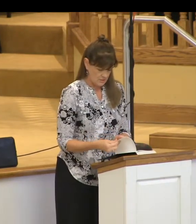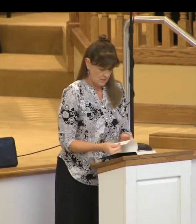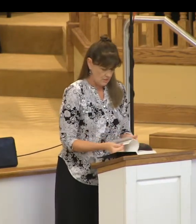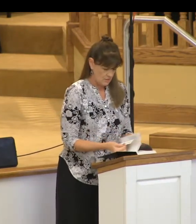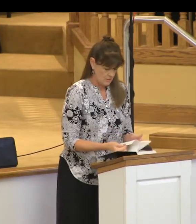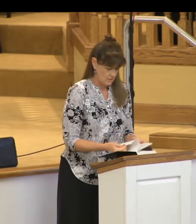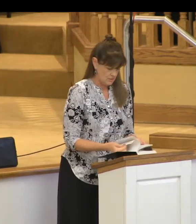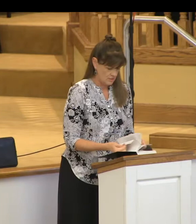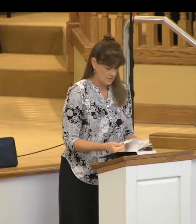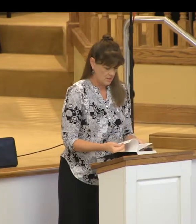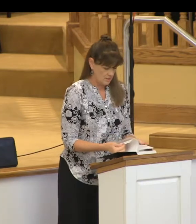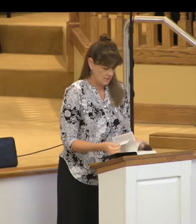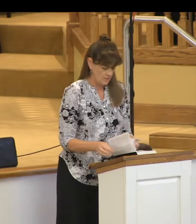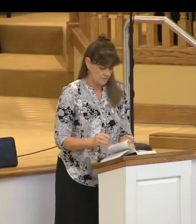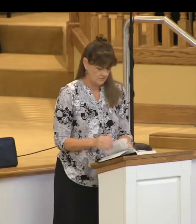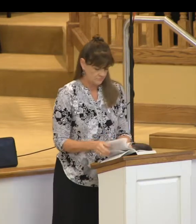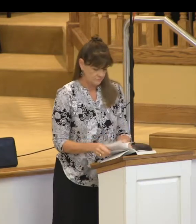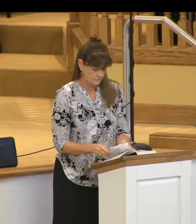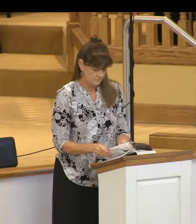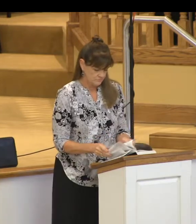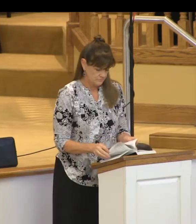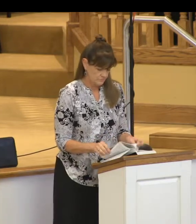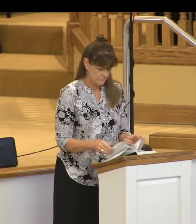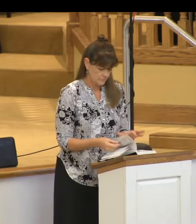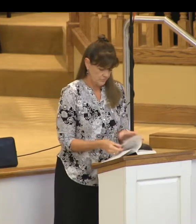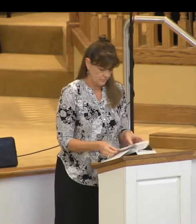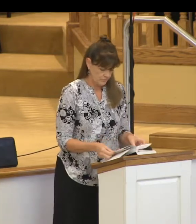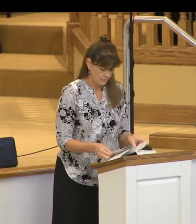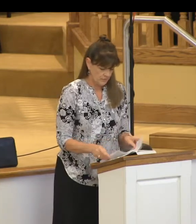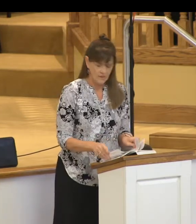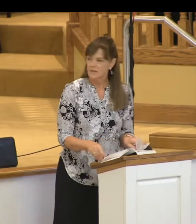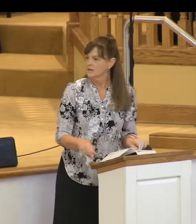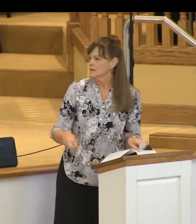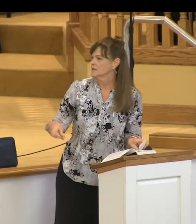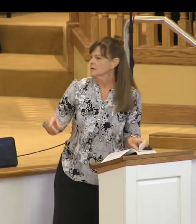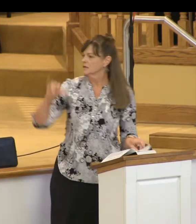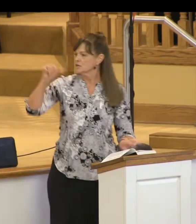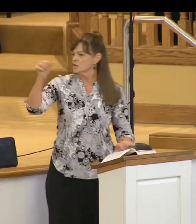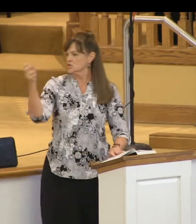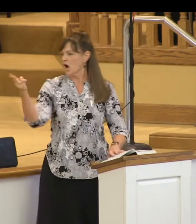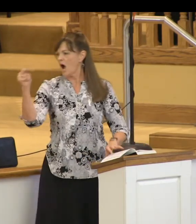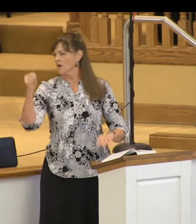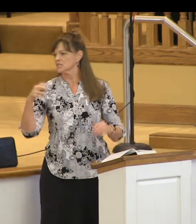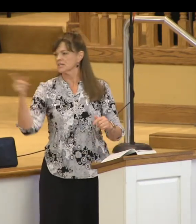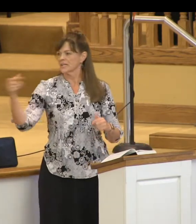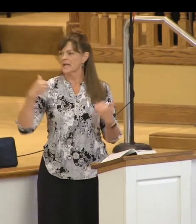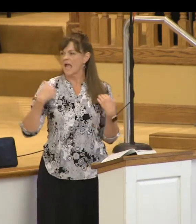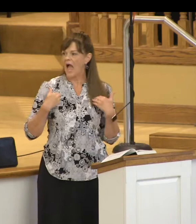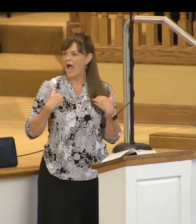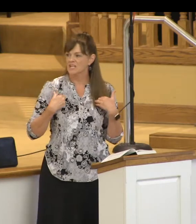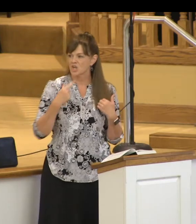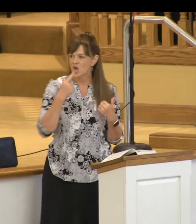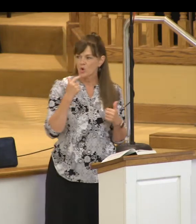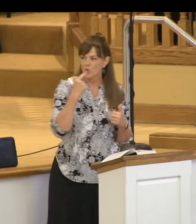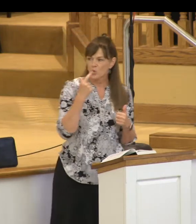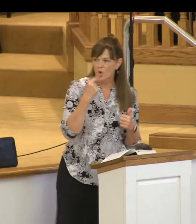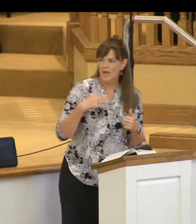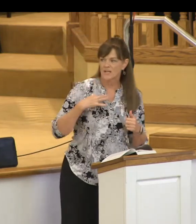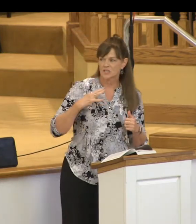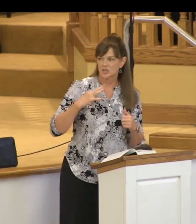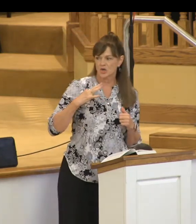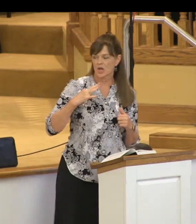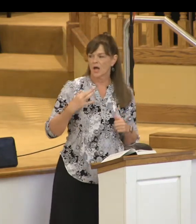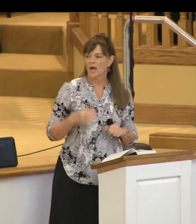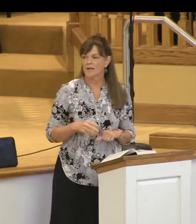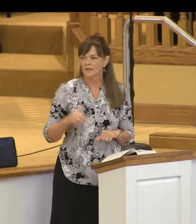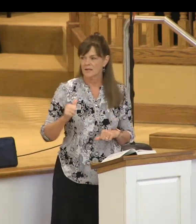shirt 24 hours, what Alabama did at Mizzou." But I found out, I got good news for everybody. That isn't actually an Arkansas polo shirt.